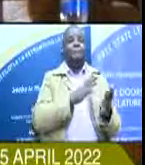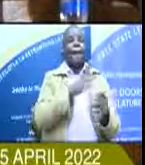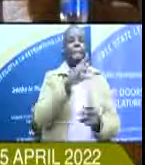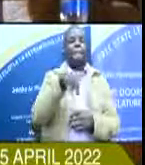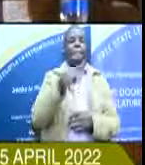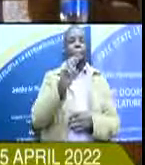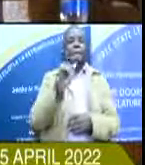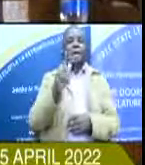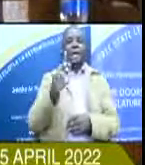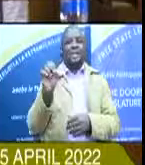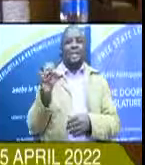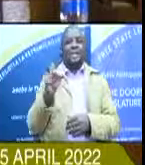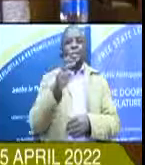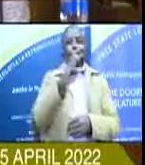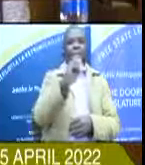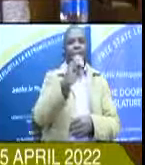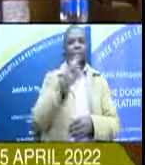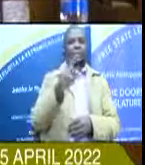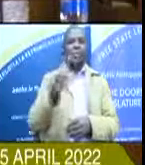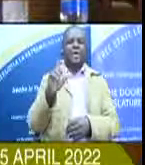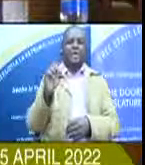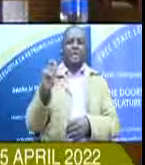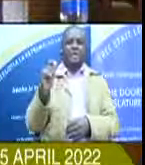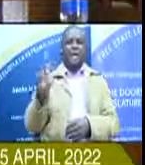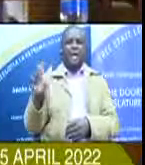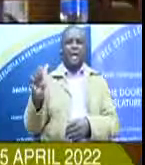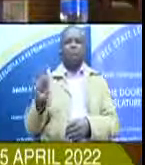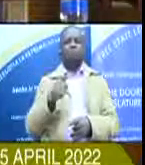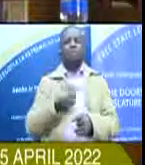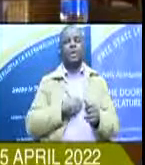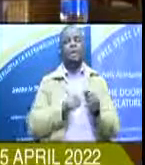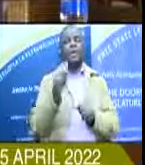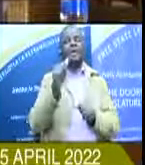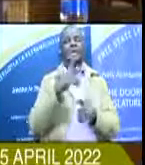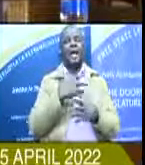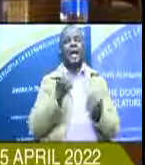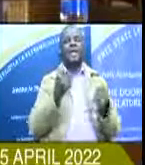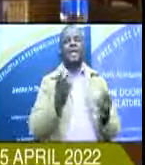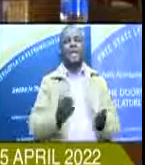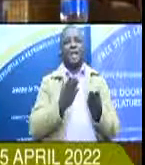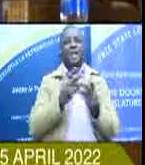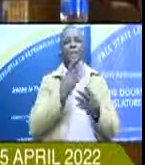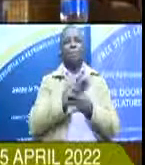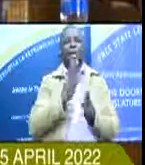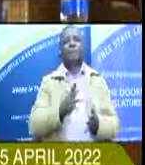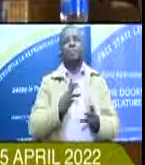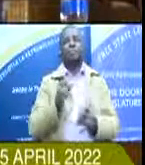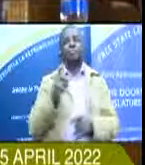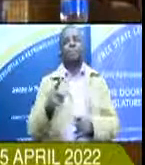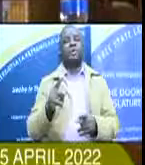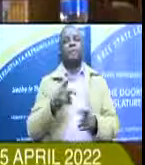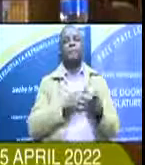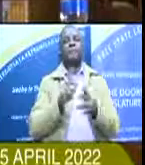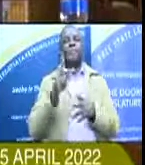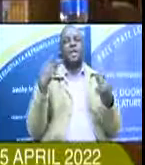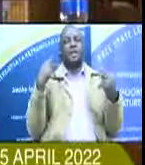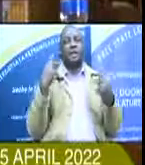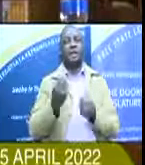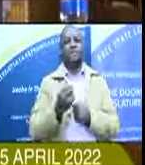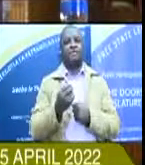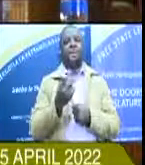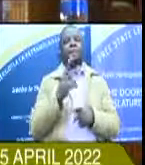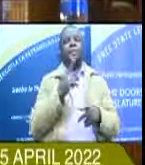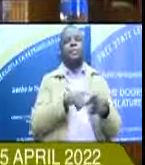from Dihlabeng Regional Hospital was voted best healthcare worker in the country, she is a professional nurse, and